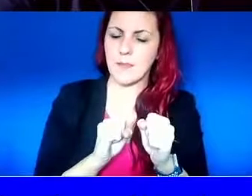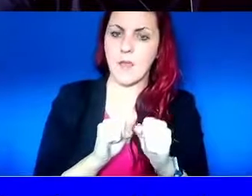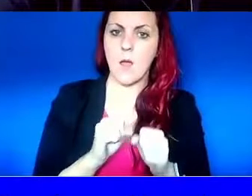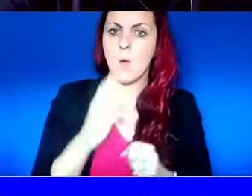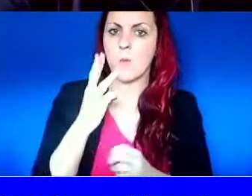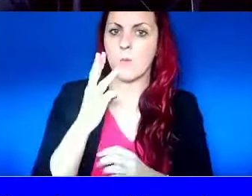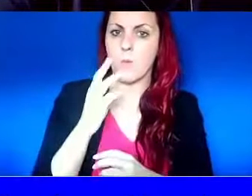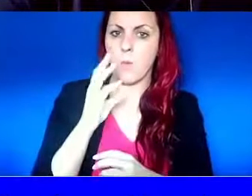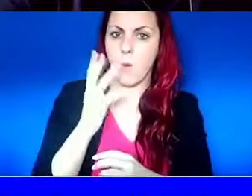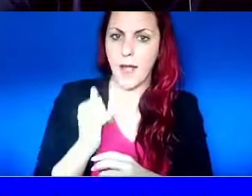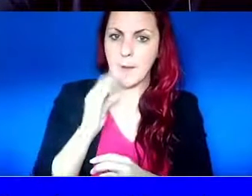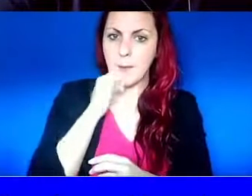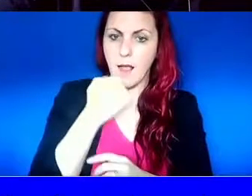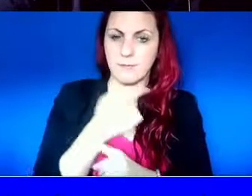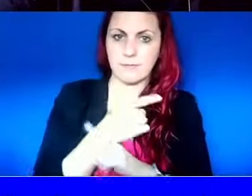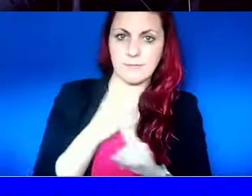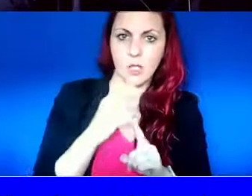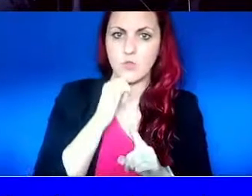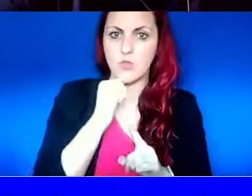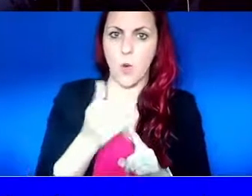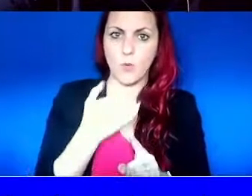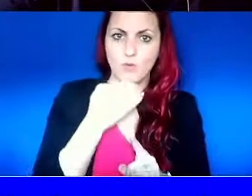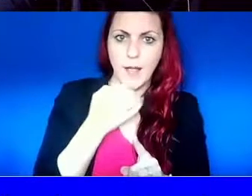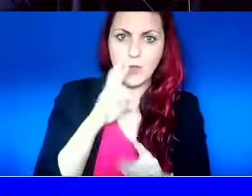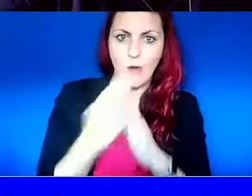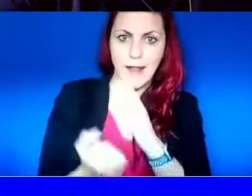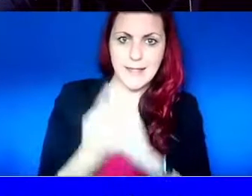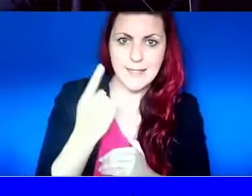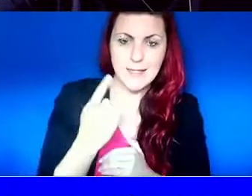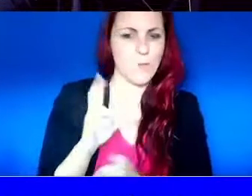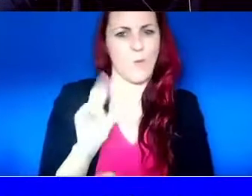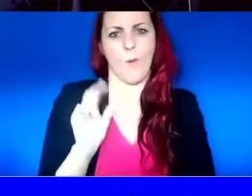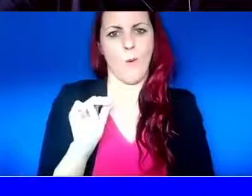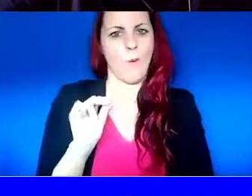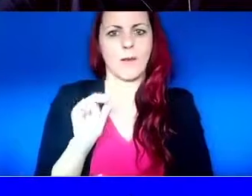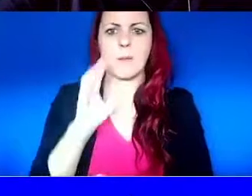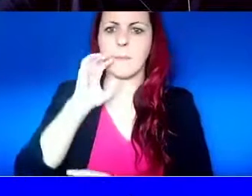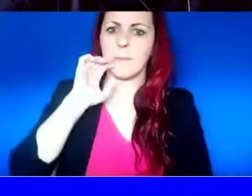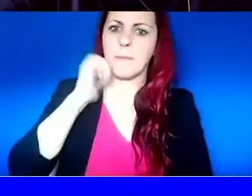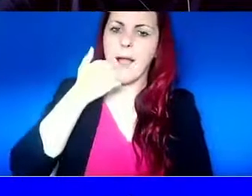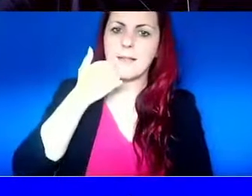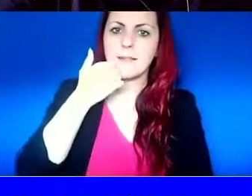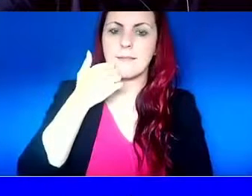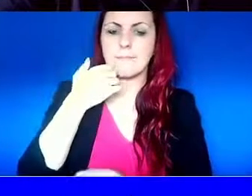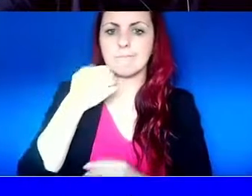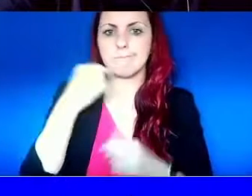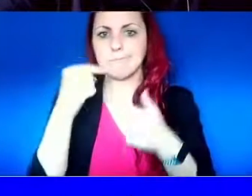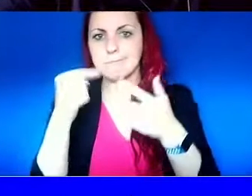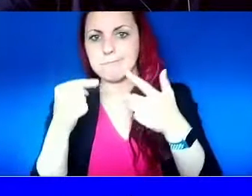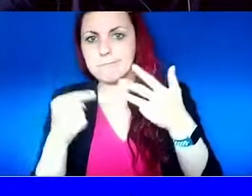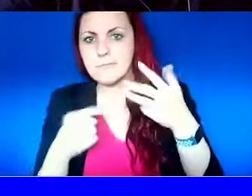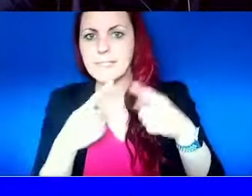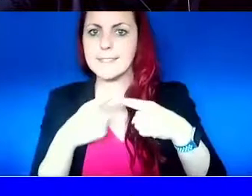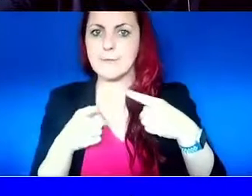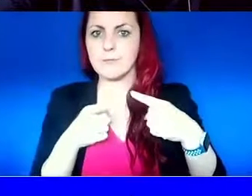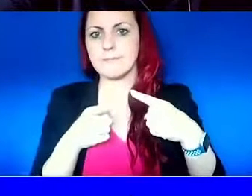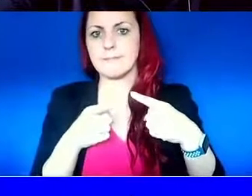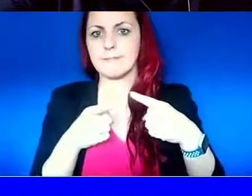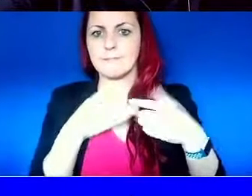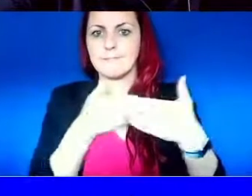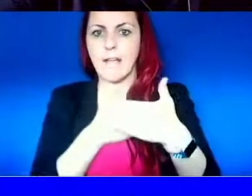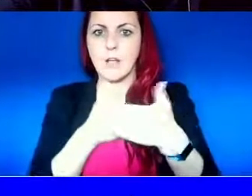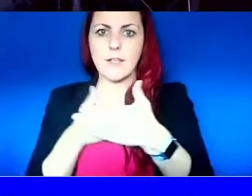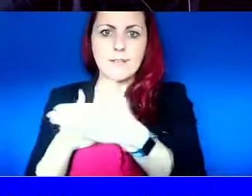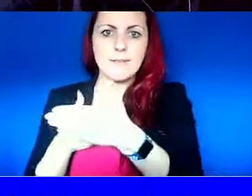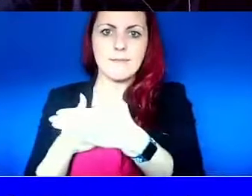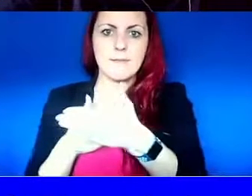there are no crimes or incidents to report, but because of, among other factors, a lack of sustained